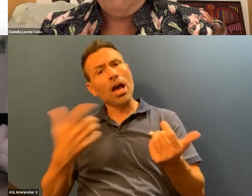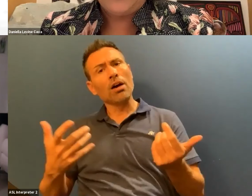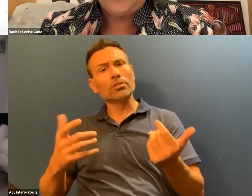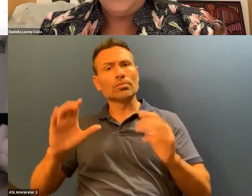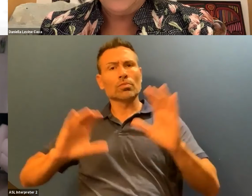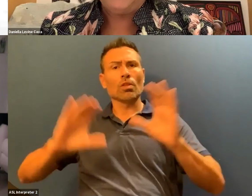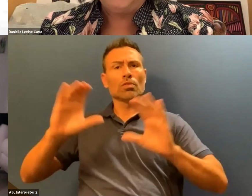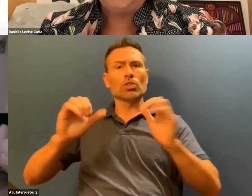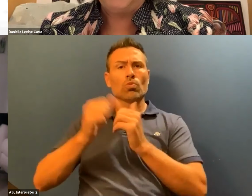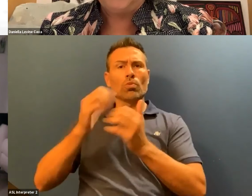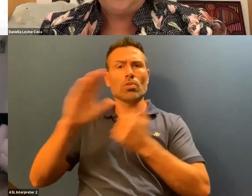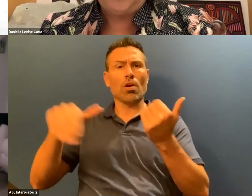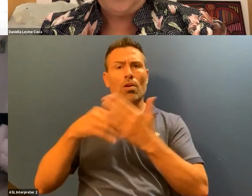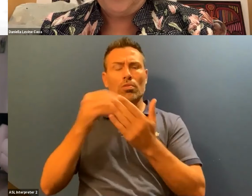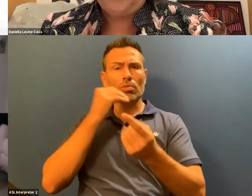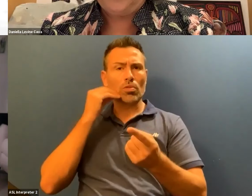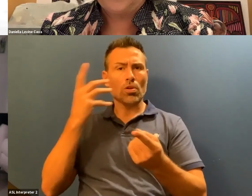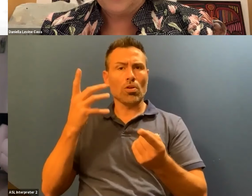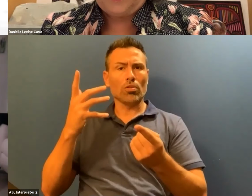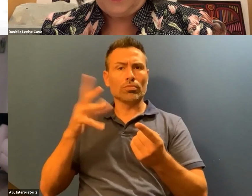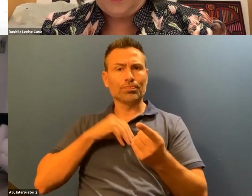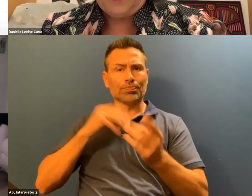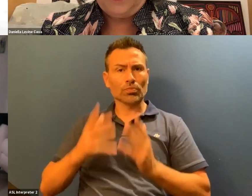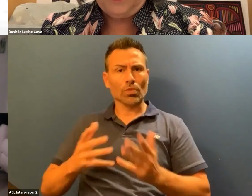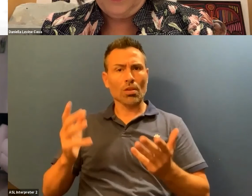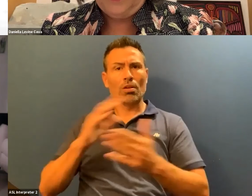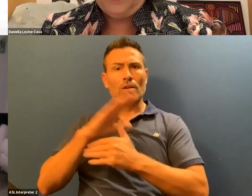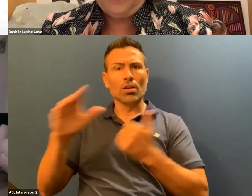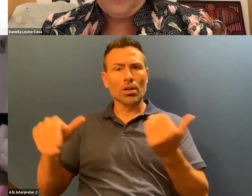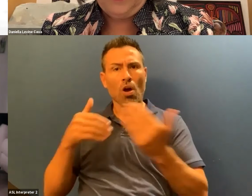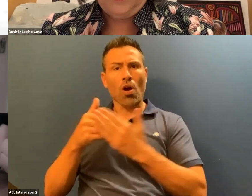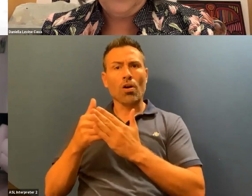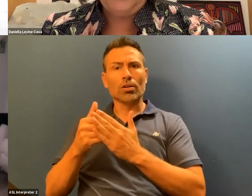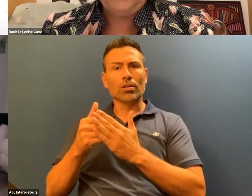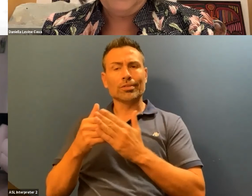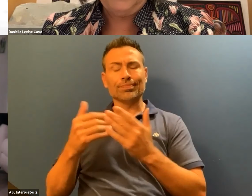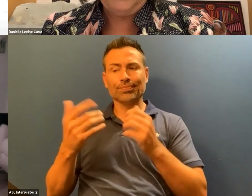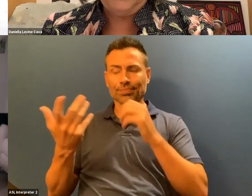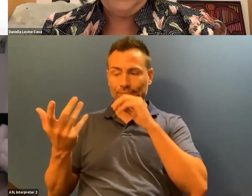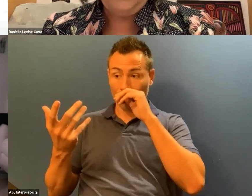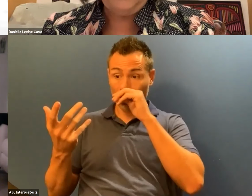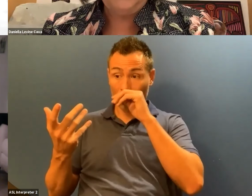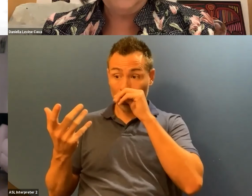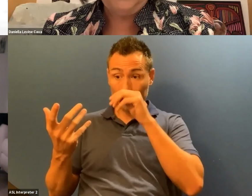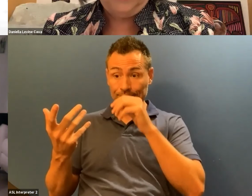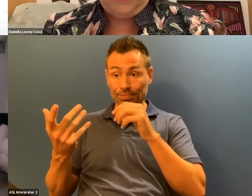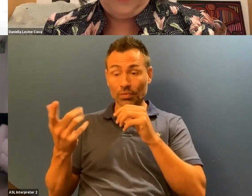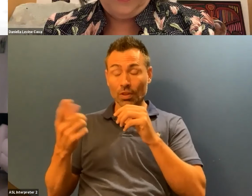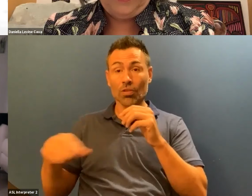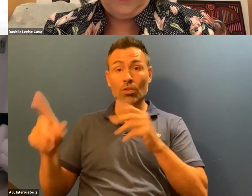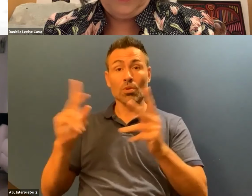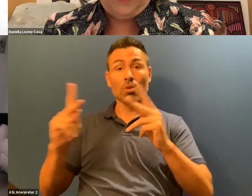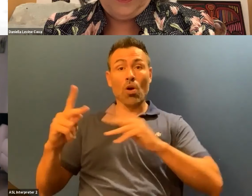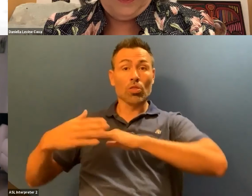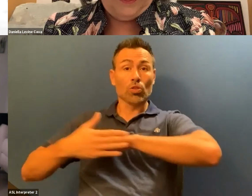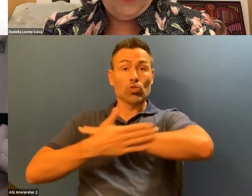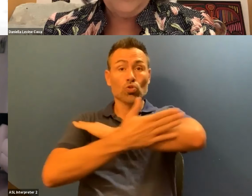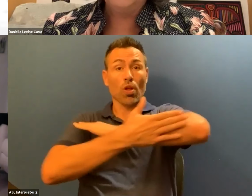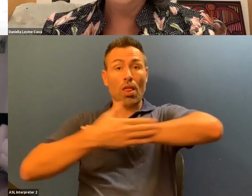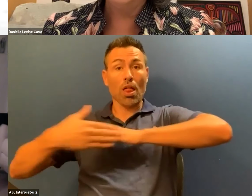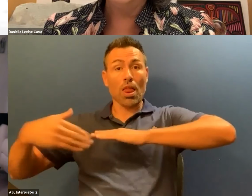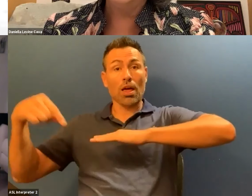with all the homeowners and all these, basically along the shoreline and explain to them what it's